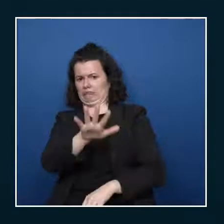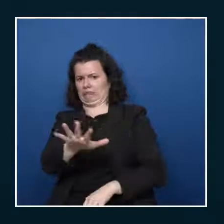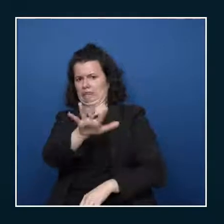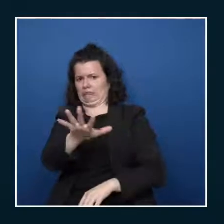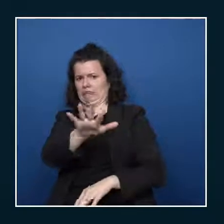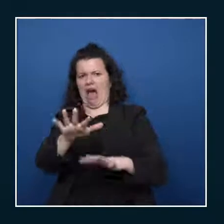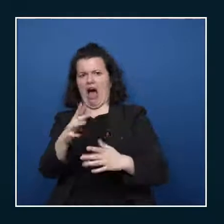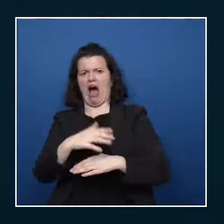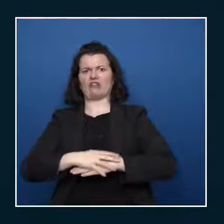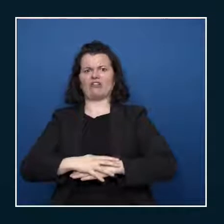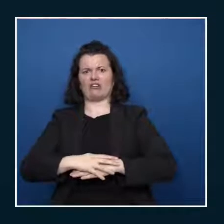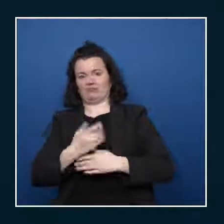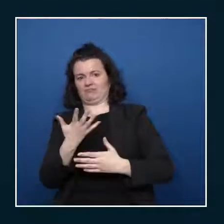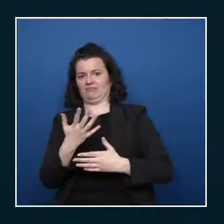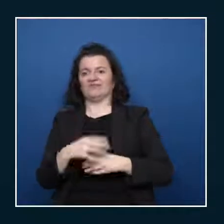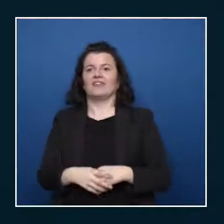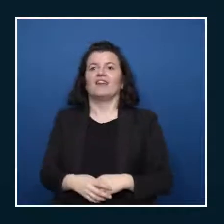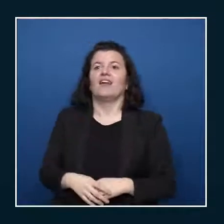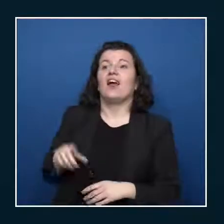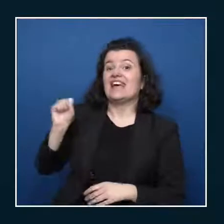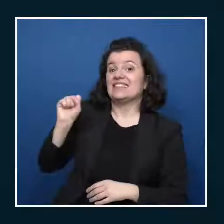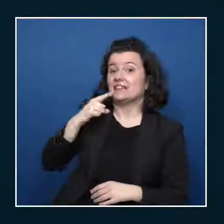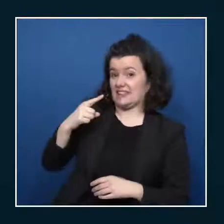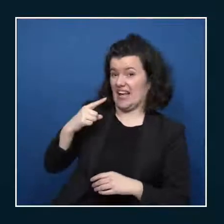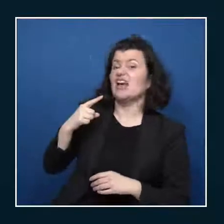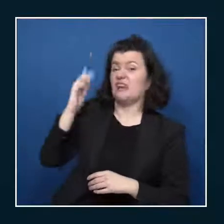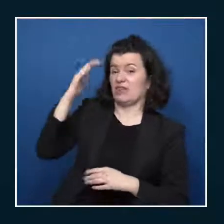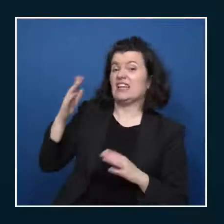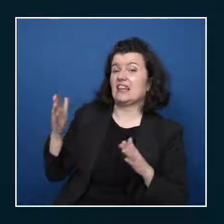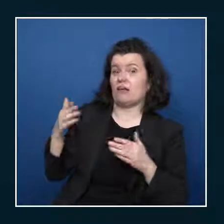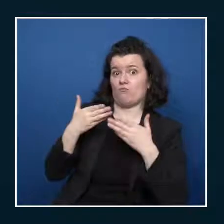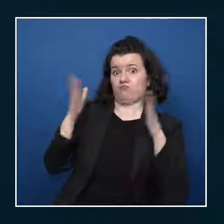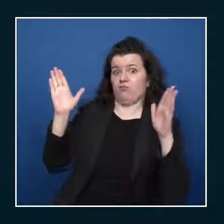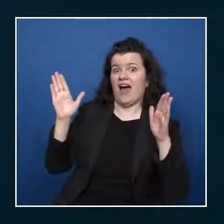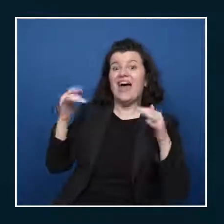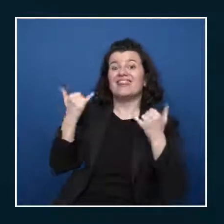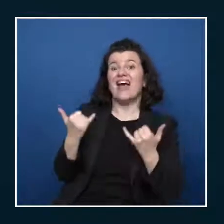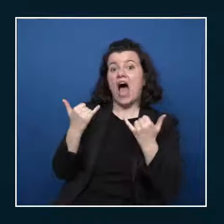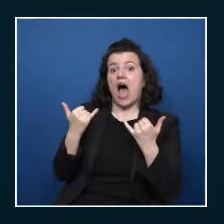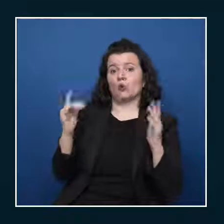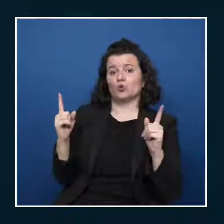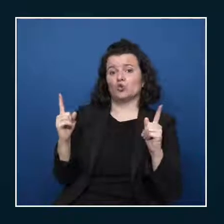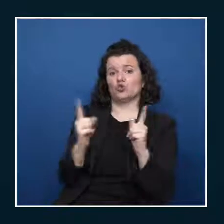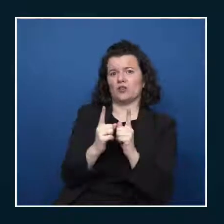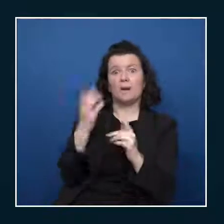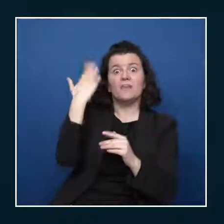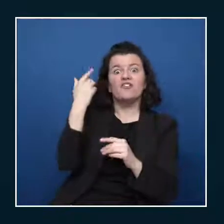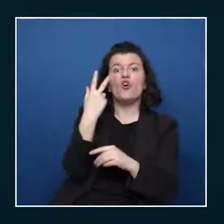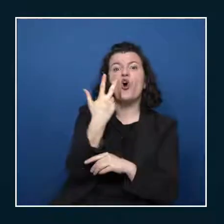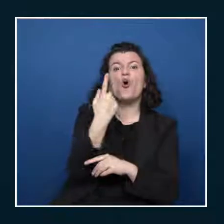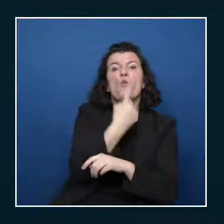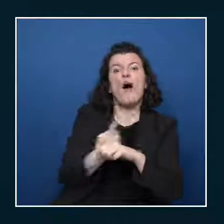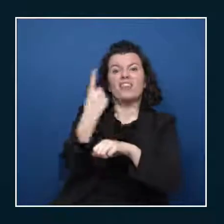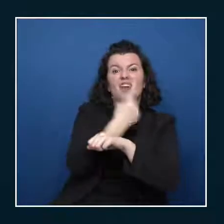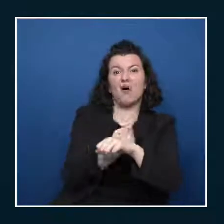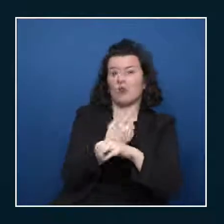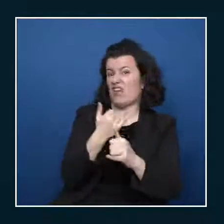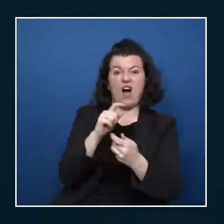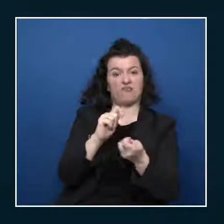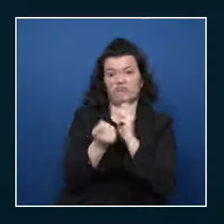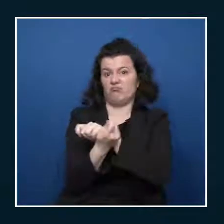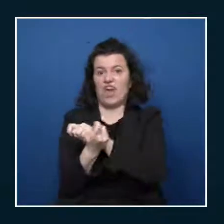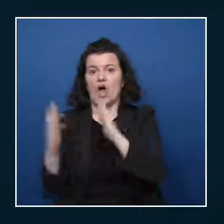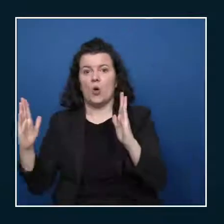keynotes are actually shorter too. They're not an hour anymore. Remember how they used to be like an hour? Now they're 30 minutes, because